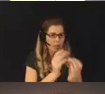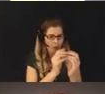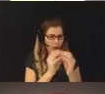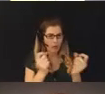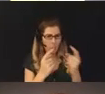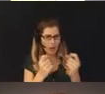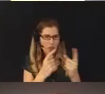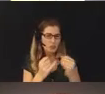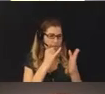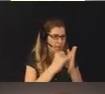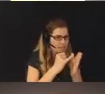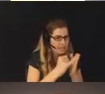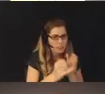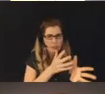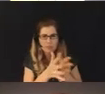relevance.